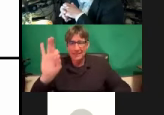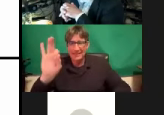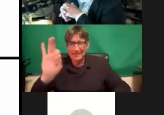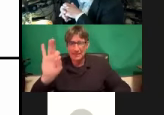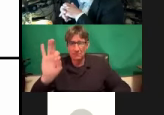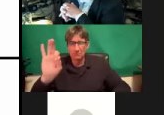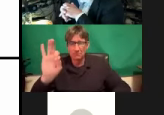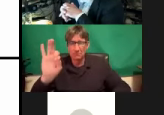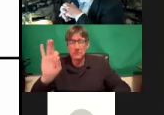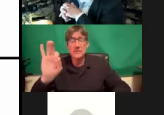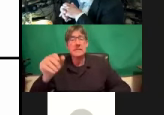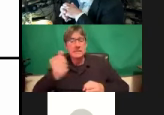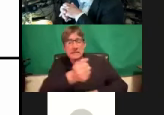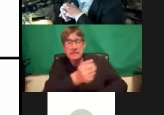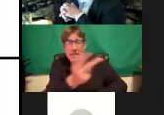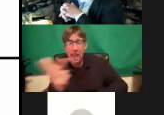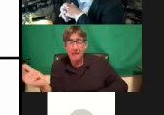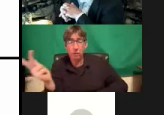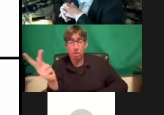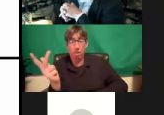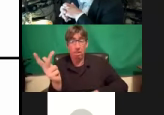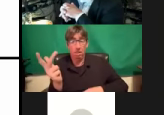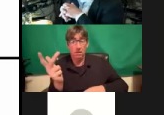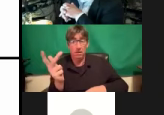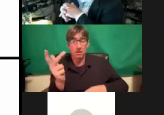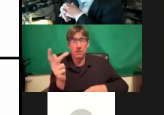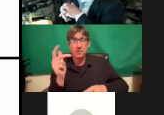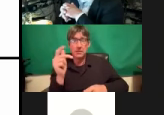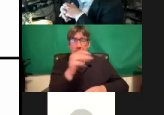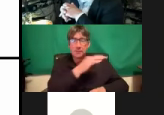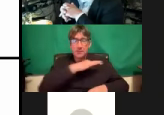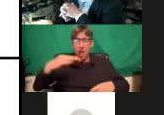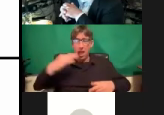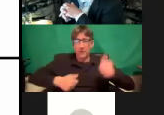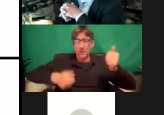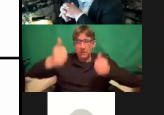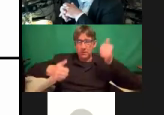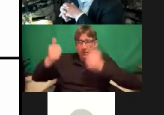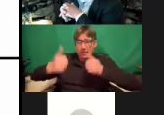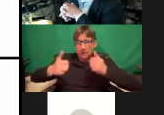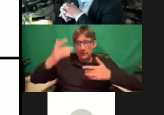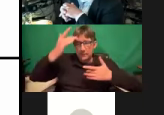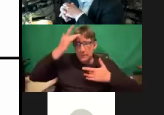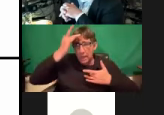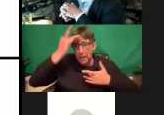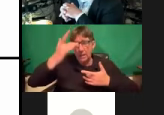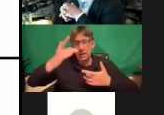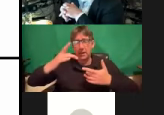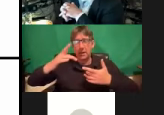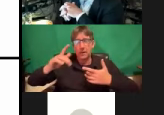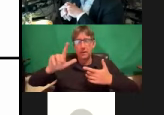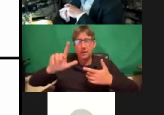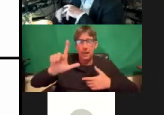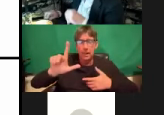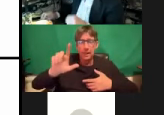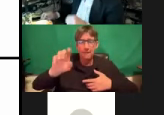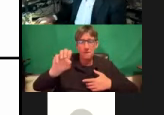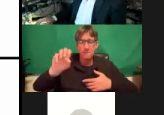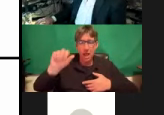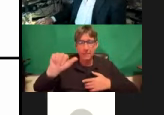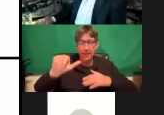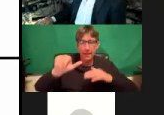operations who had to take leave of absences because they were sick with COVID, which meant that we could not